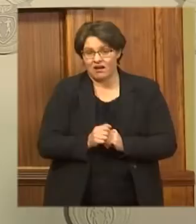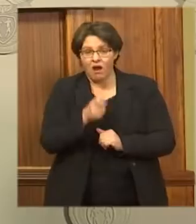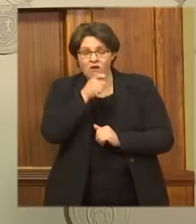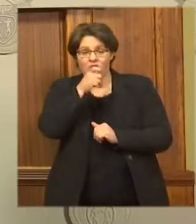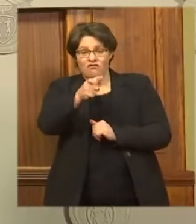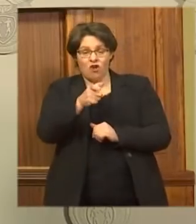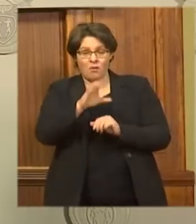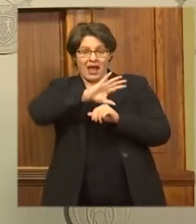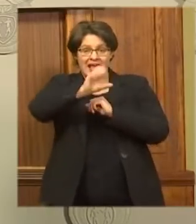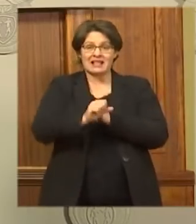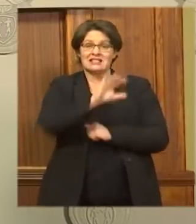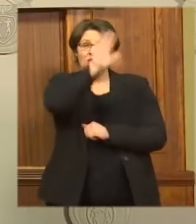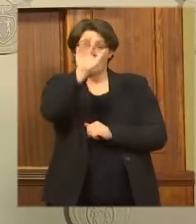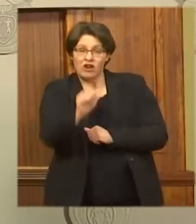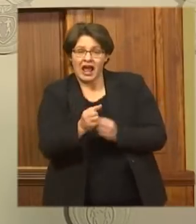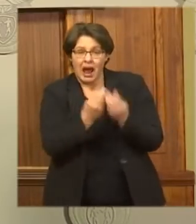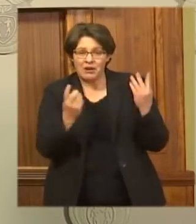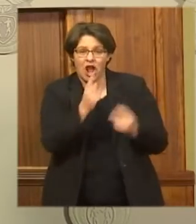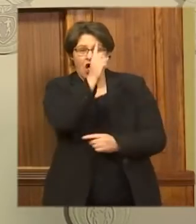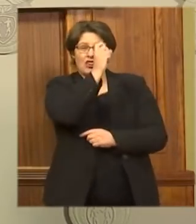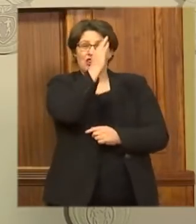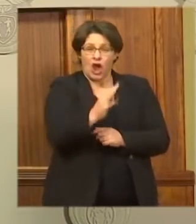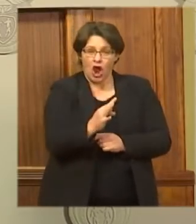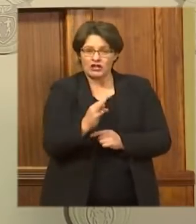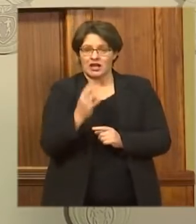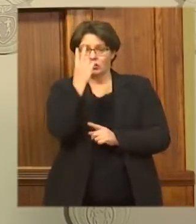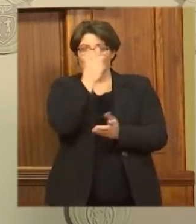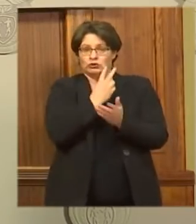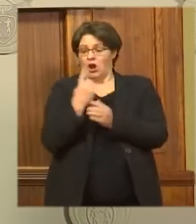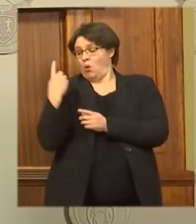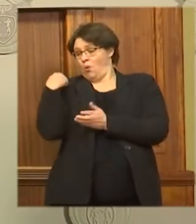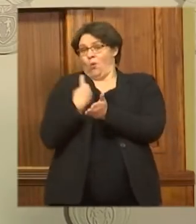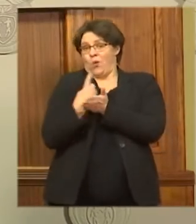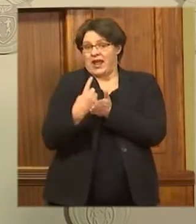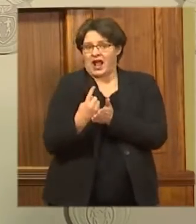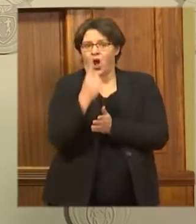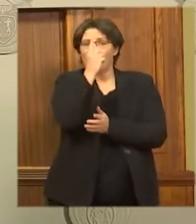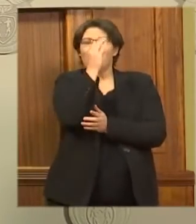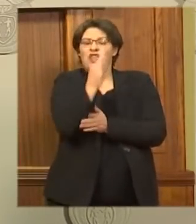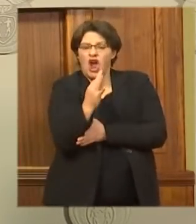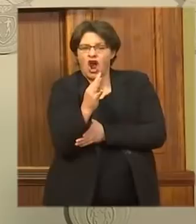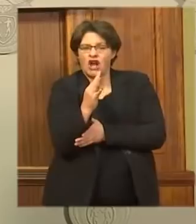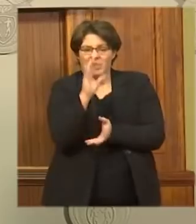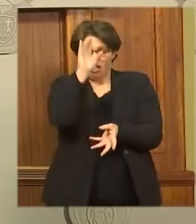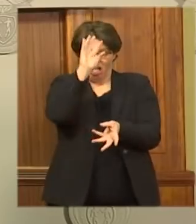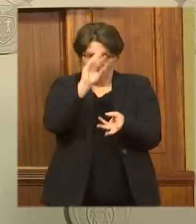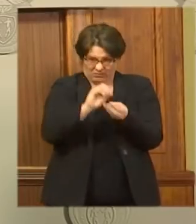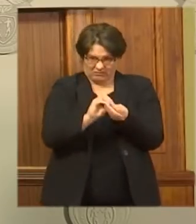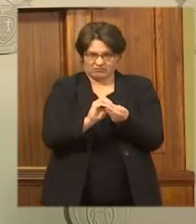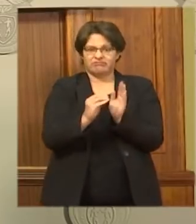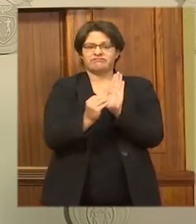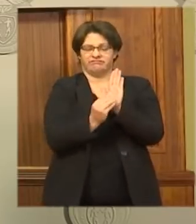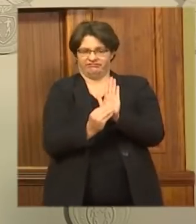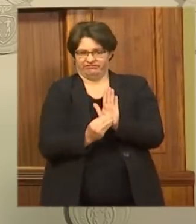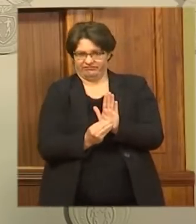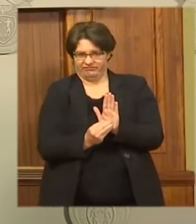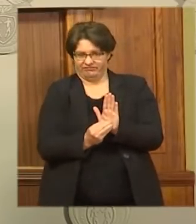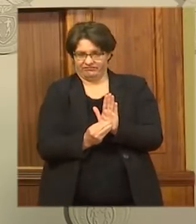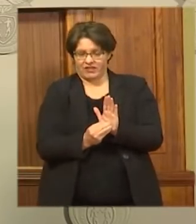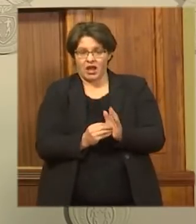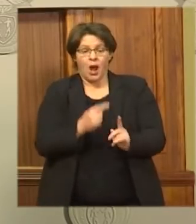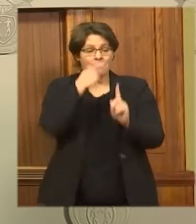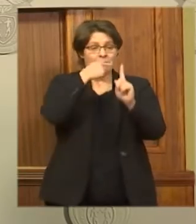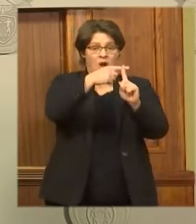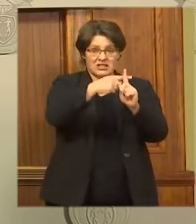confirmed cases have been recorded in the last week alone, and more than half of all